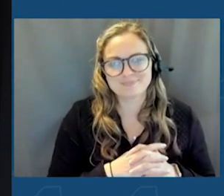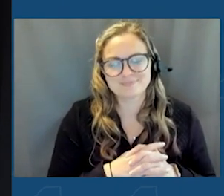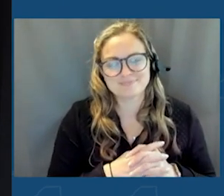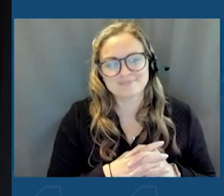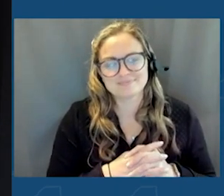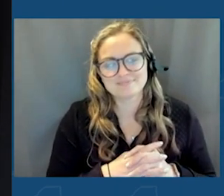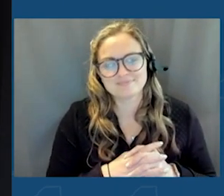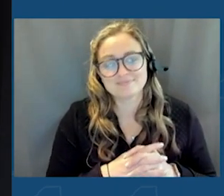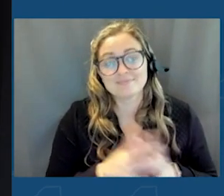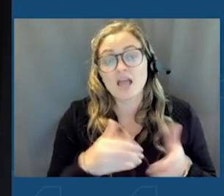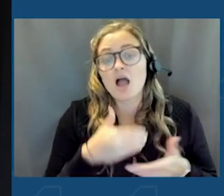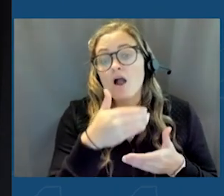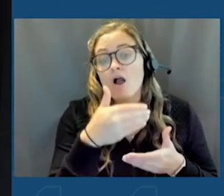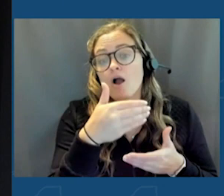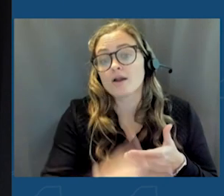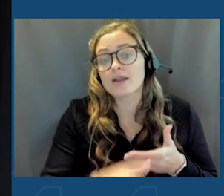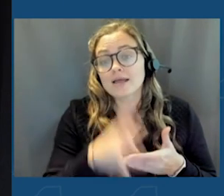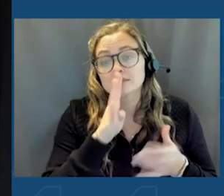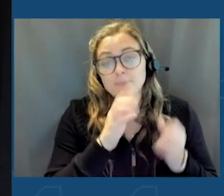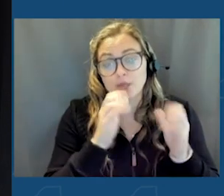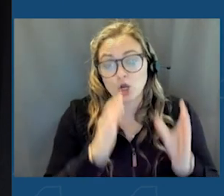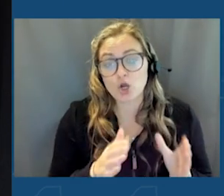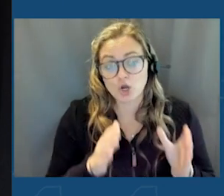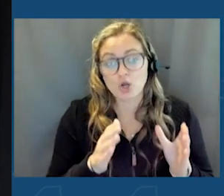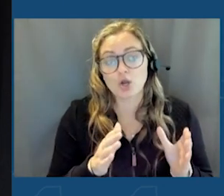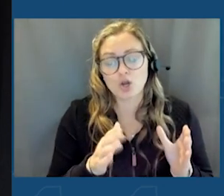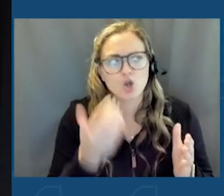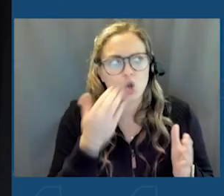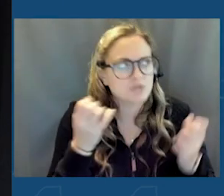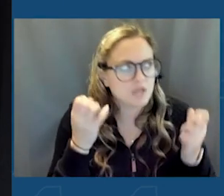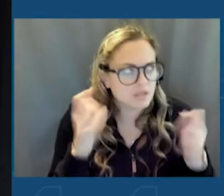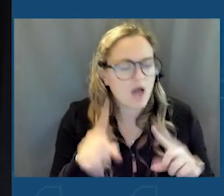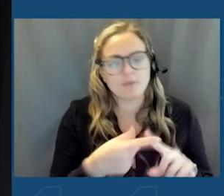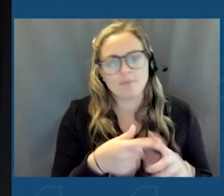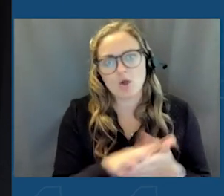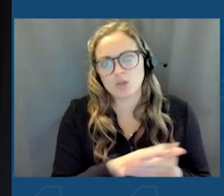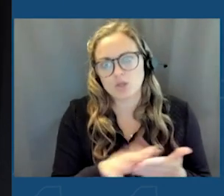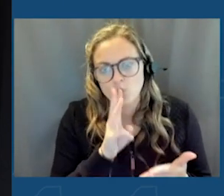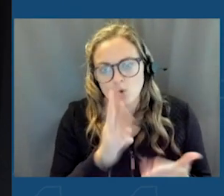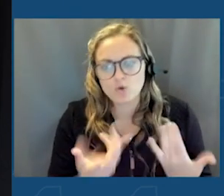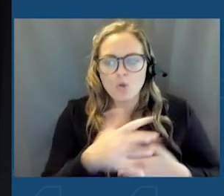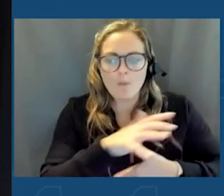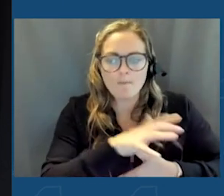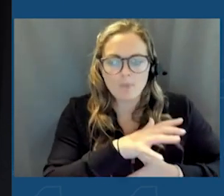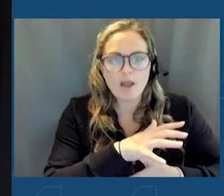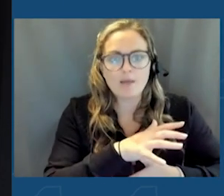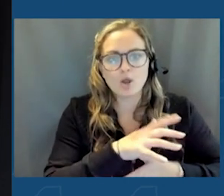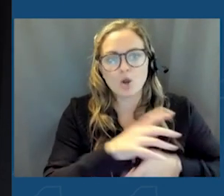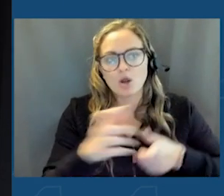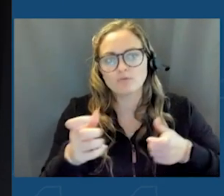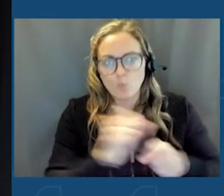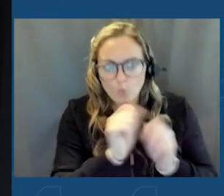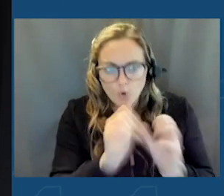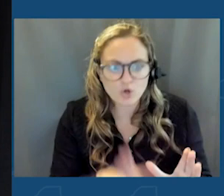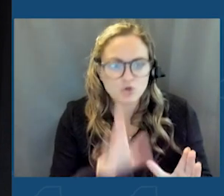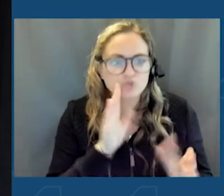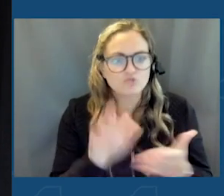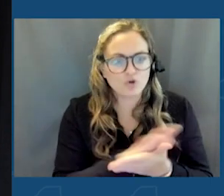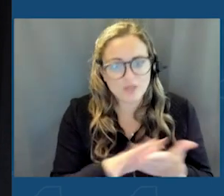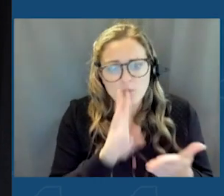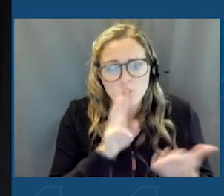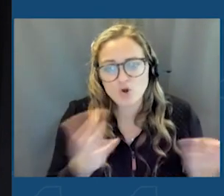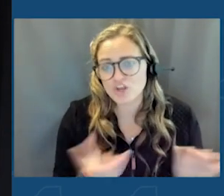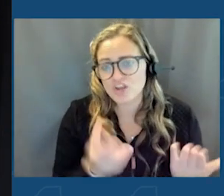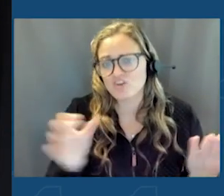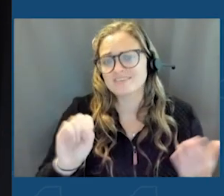our next speaker knows a lot about clean water and is one of the primary stewards of clean water here in Suffolk County.